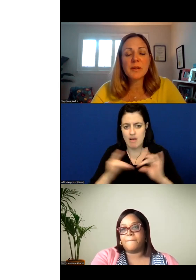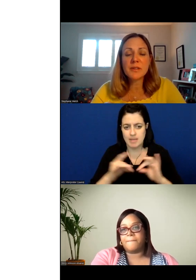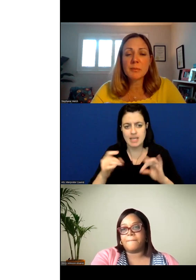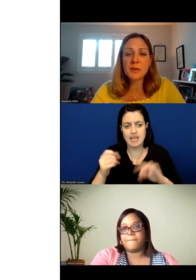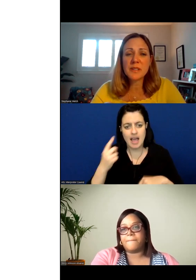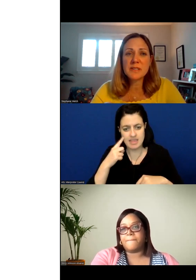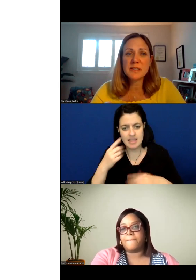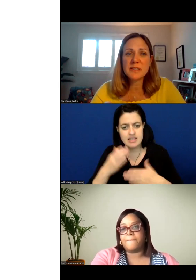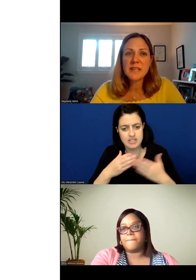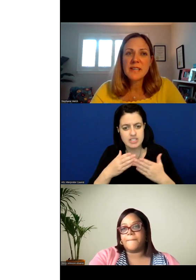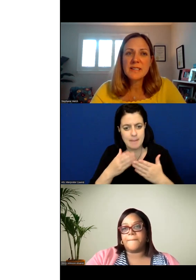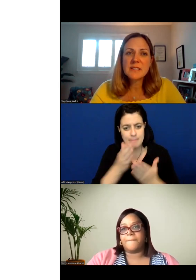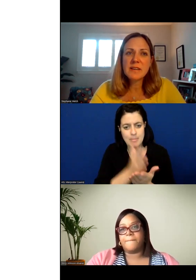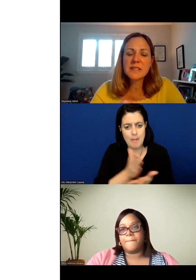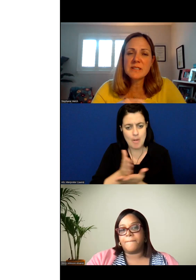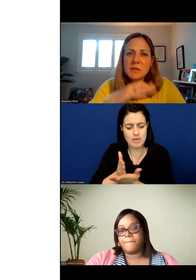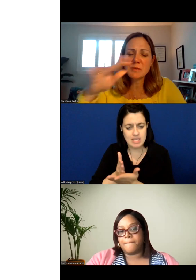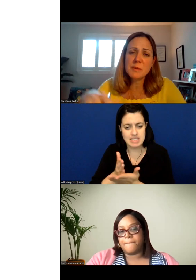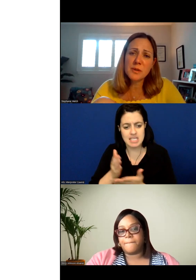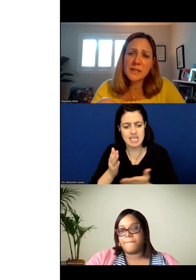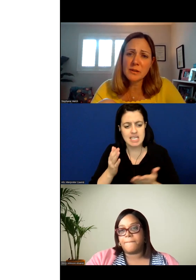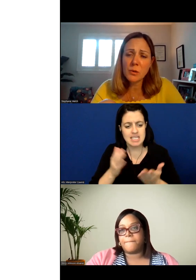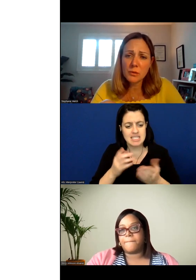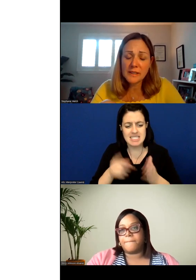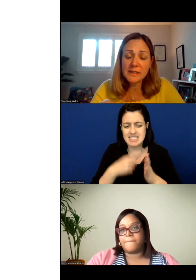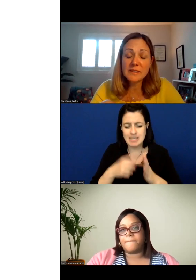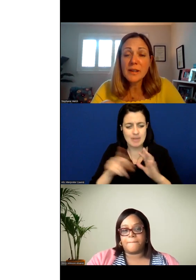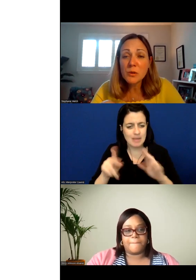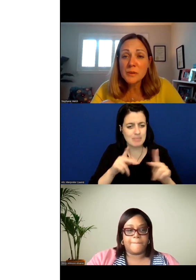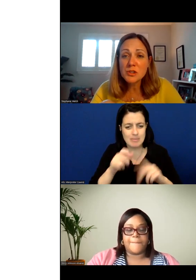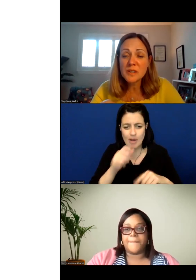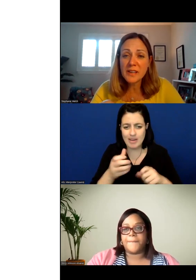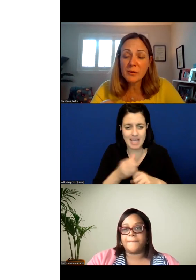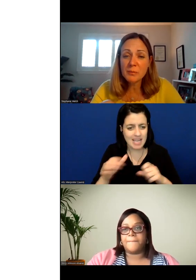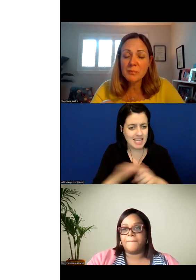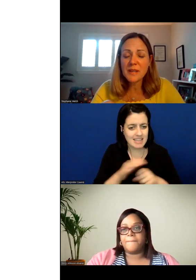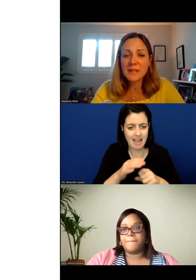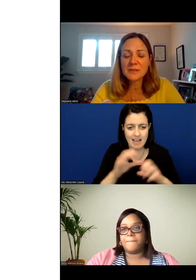a couple of components. I feel like sometimes people aren't getting the entire